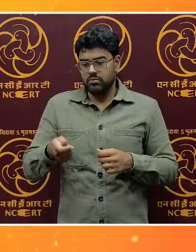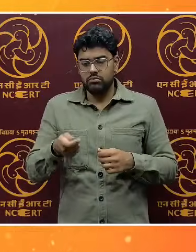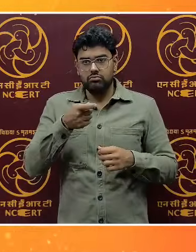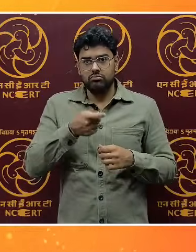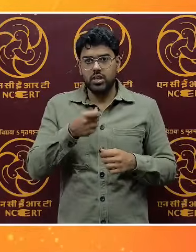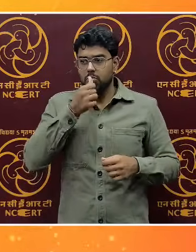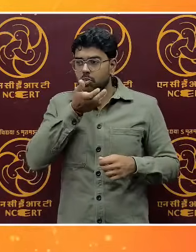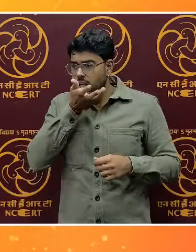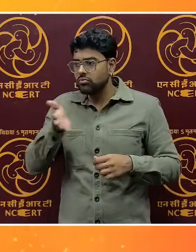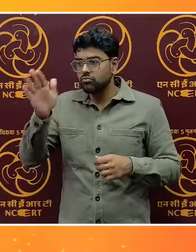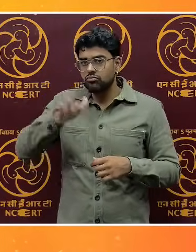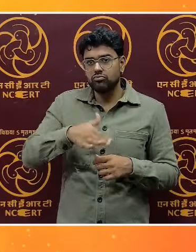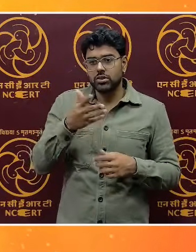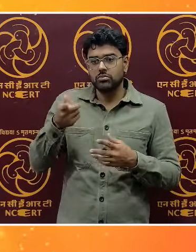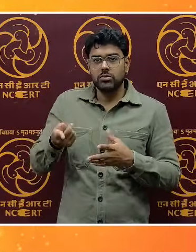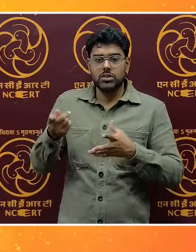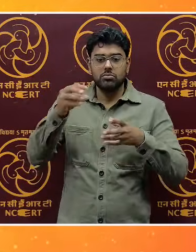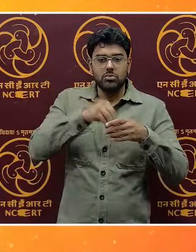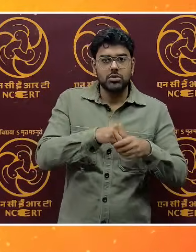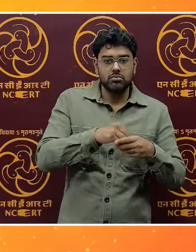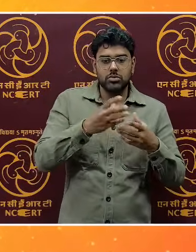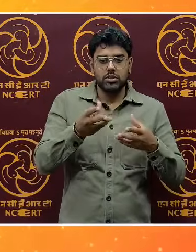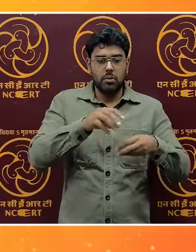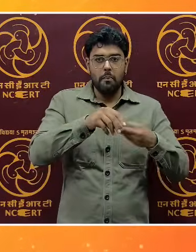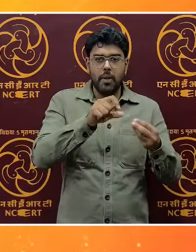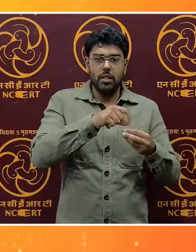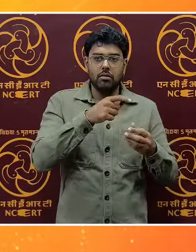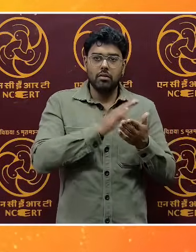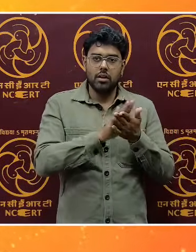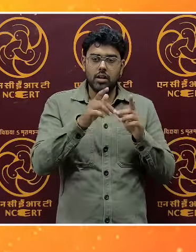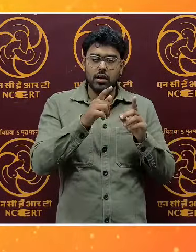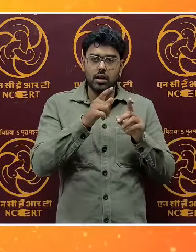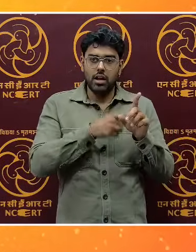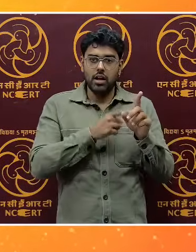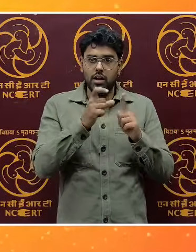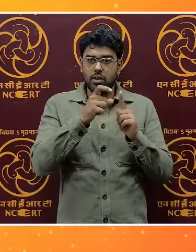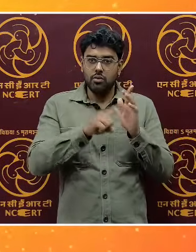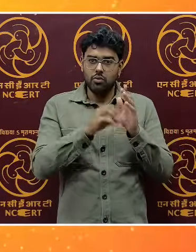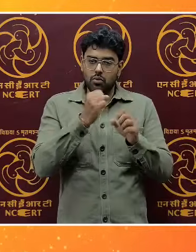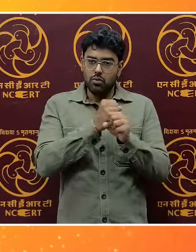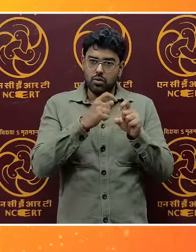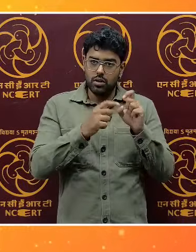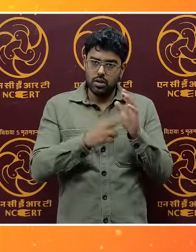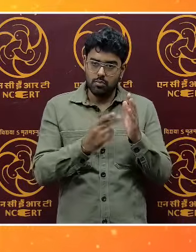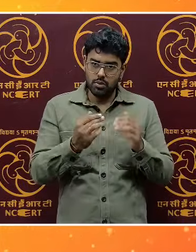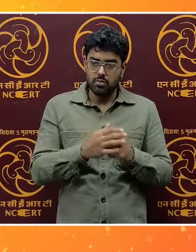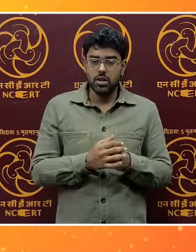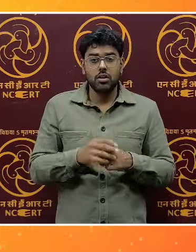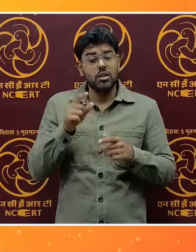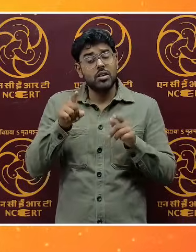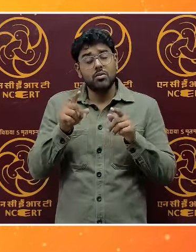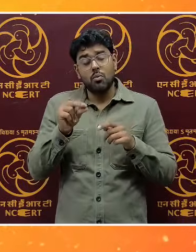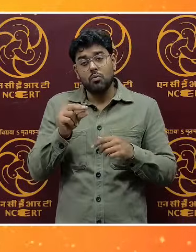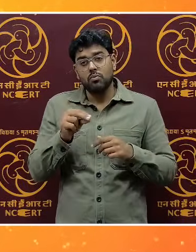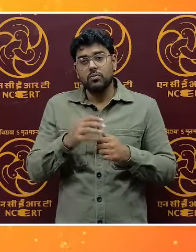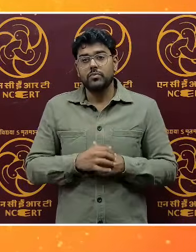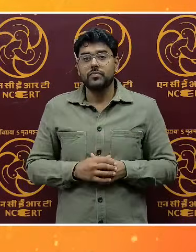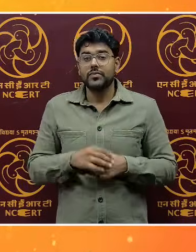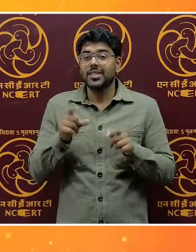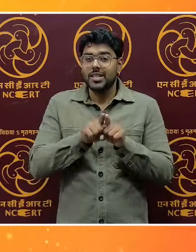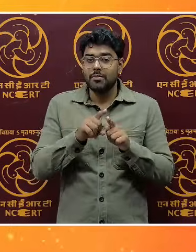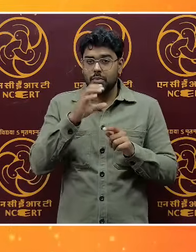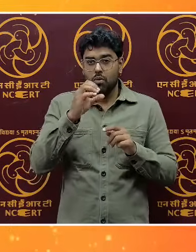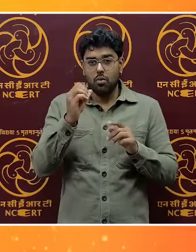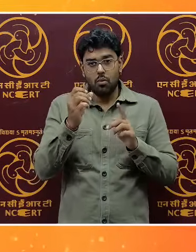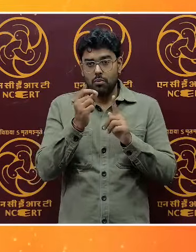pour water, I will get hydrogen No, there get and water. oxygen. Same way for copper sulfate also, because this is also a